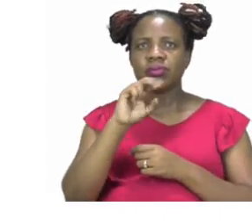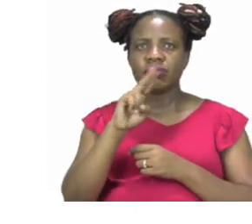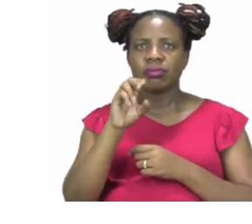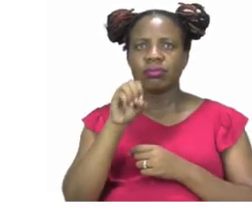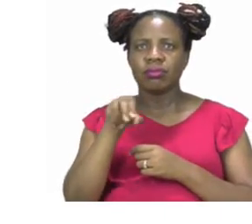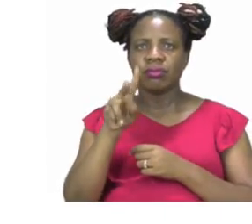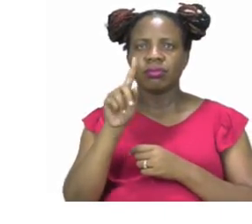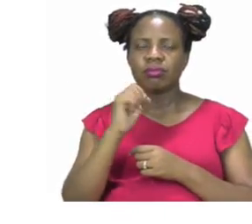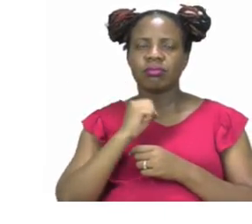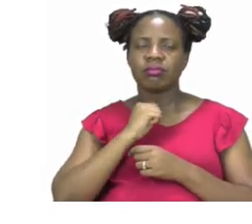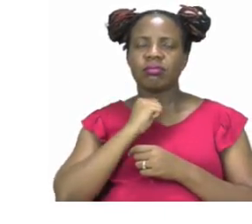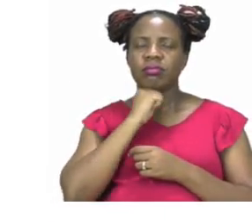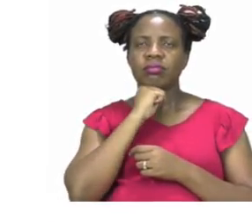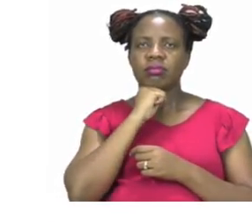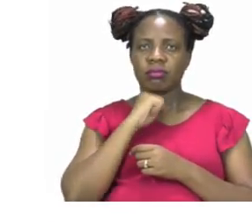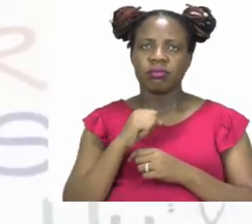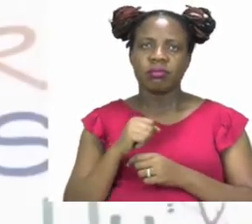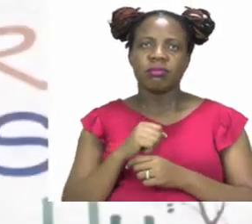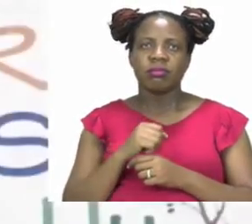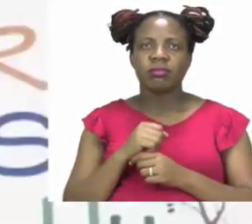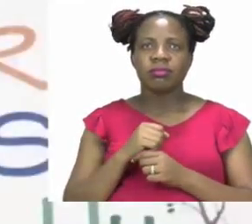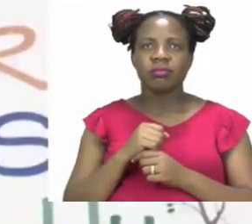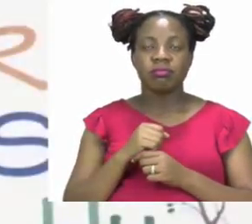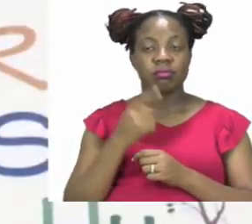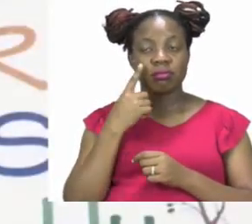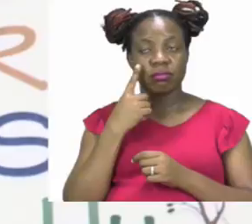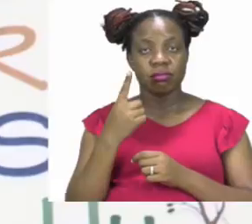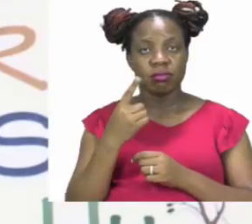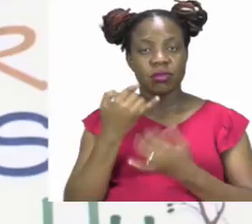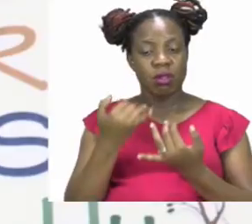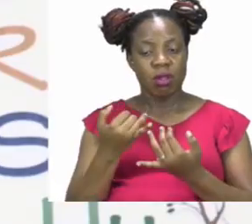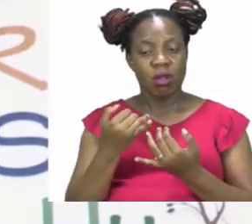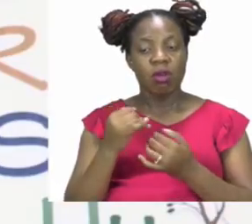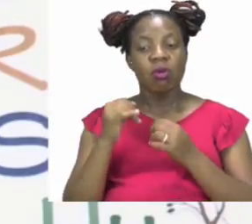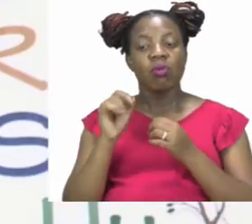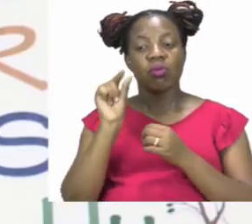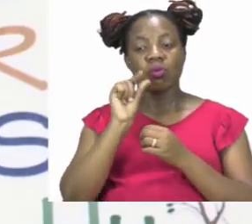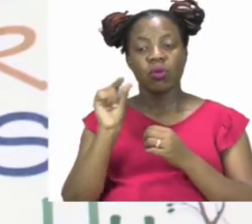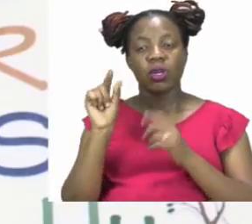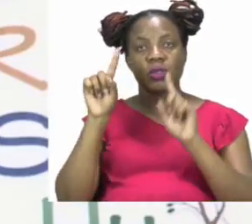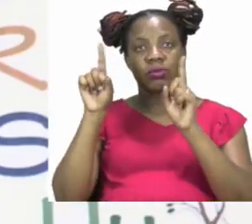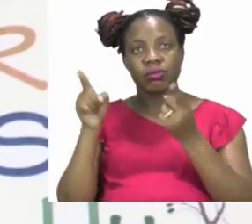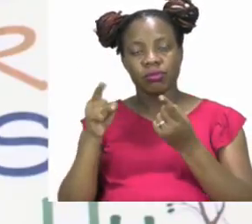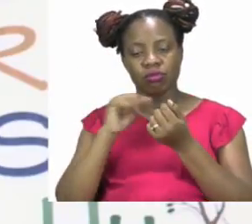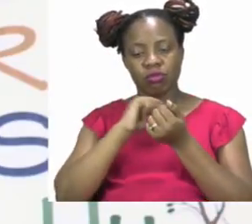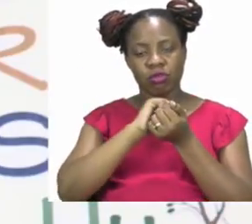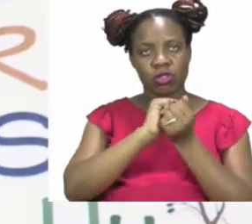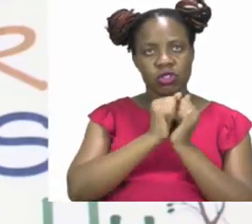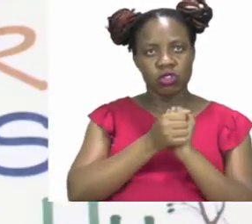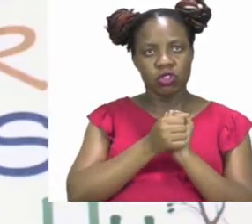that? Excellent. Now we are changing the word shout